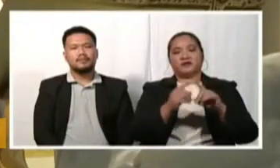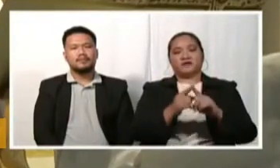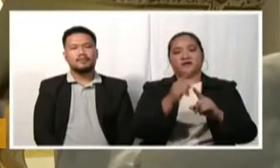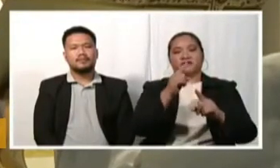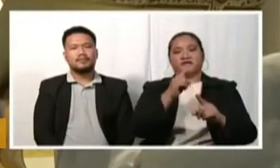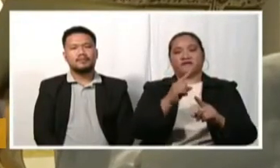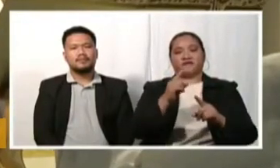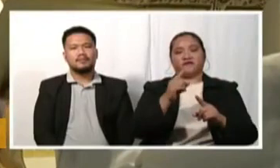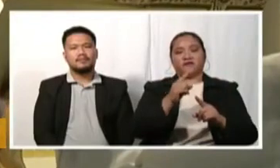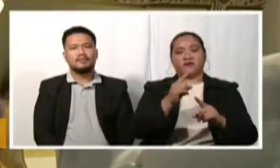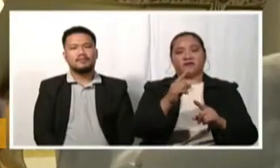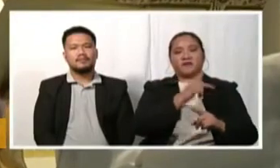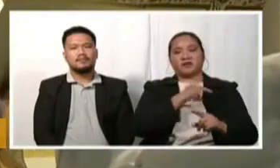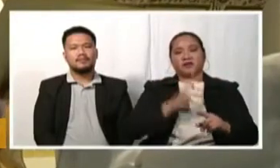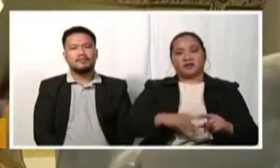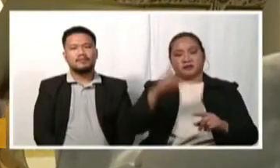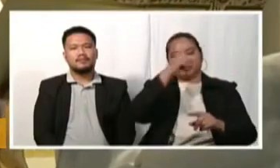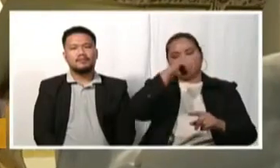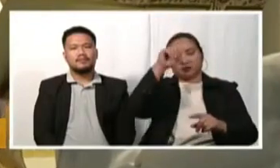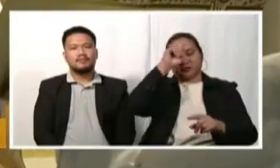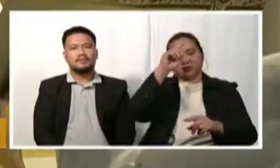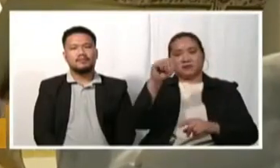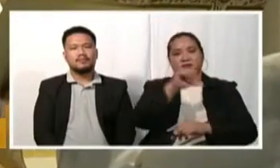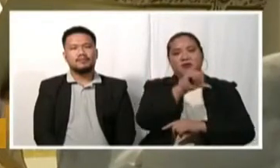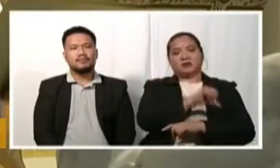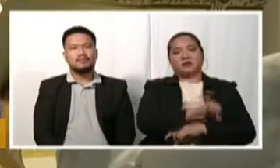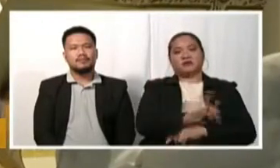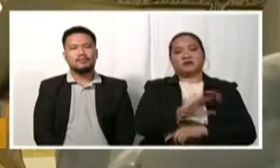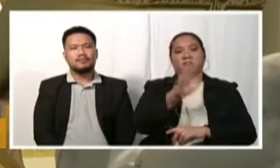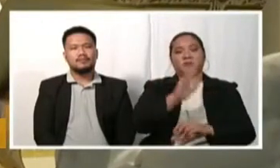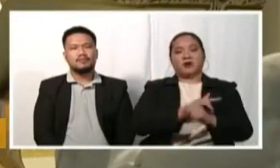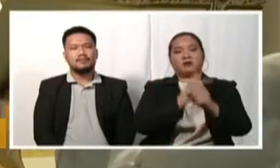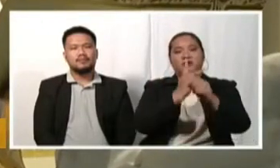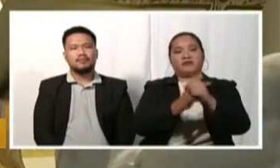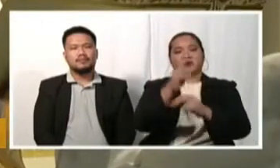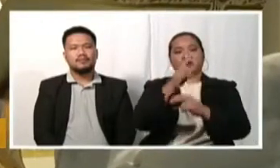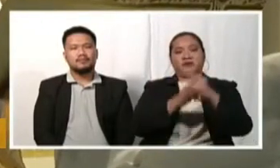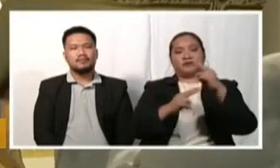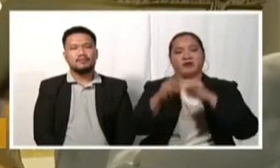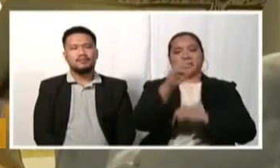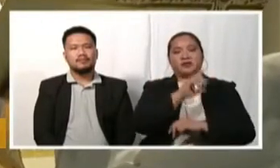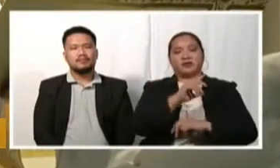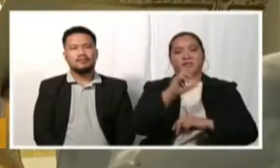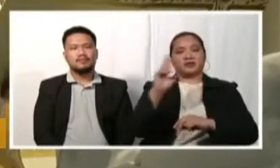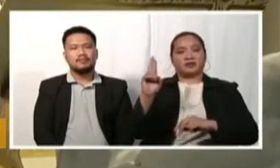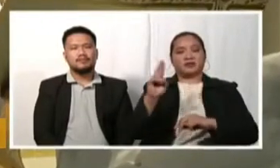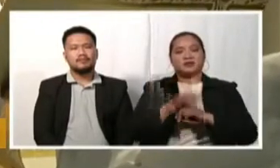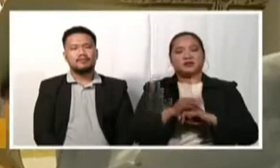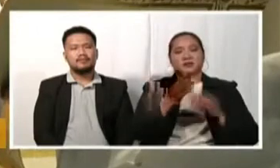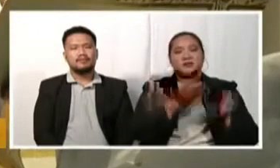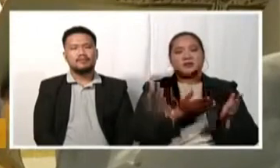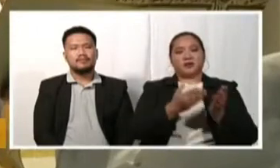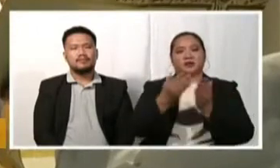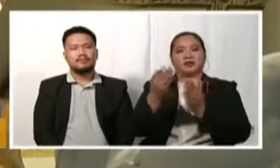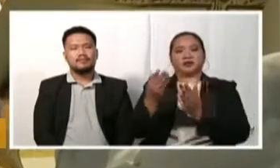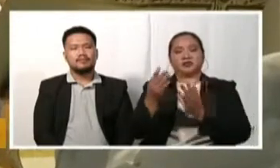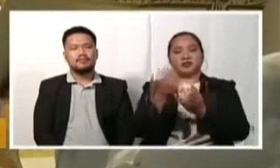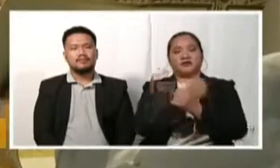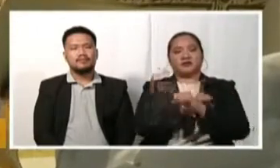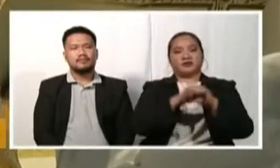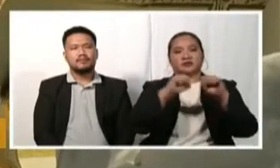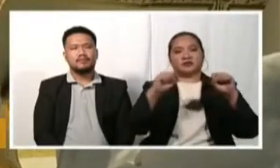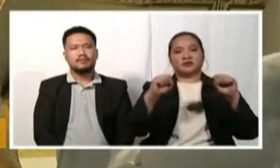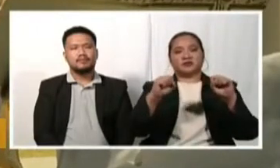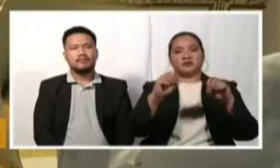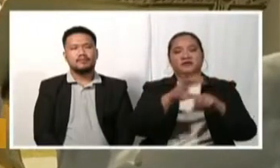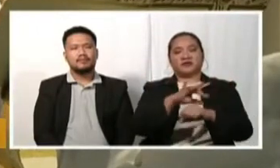Pharaoh's persecution by the power of your right hand, now you bring about us the salvation of